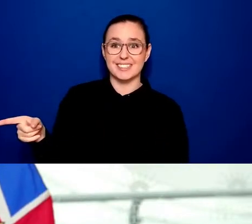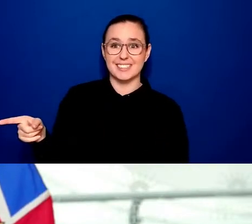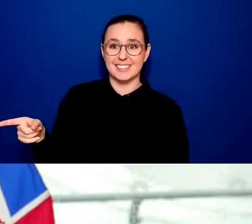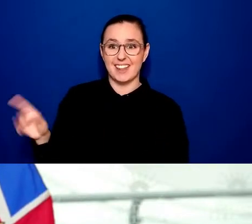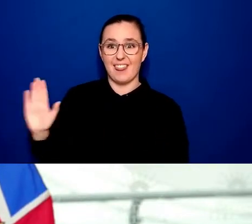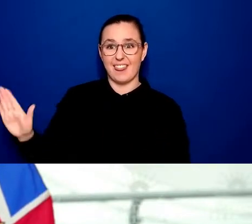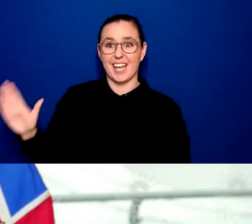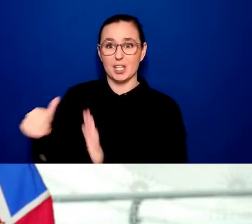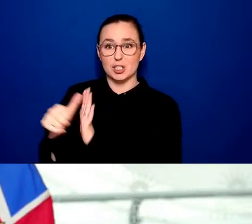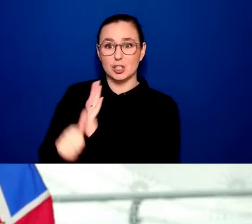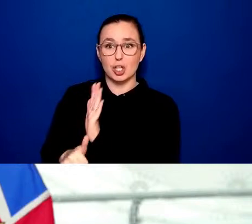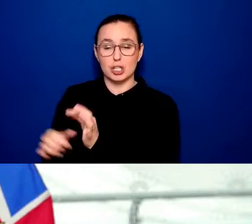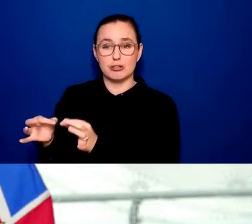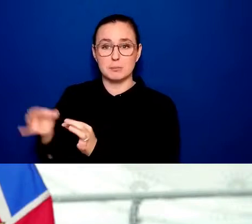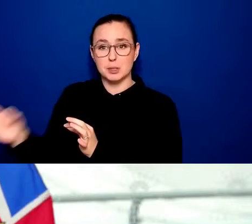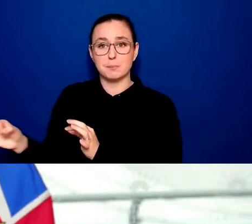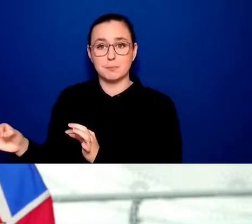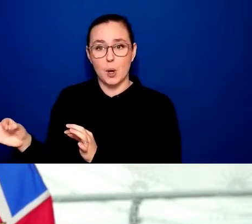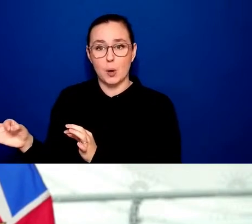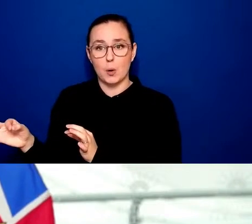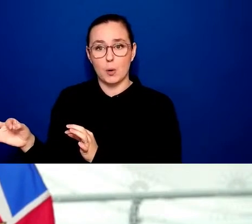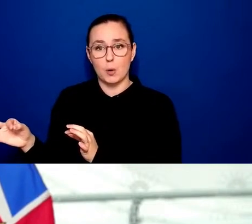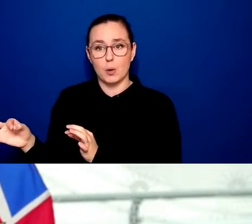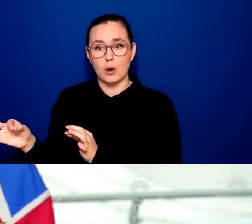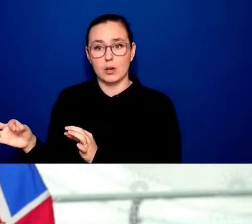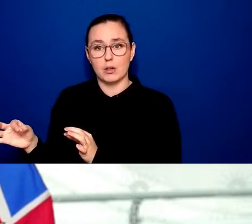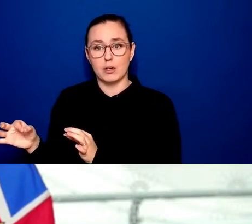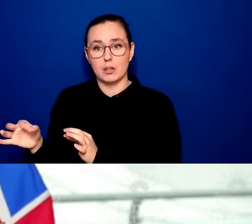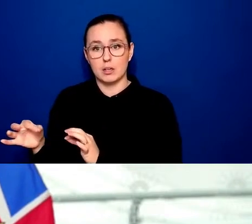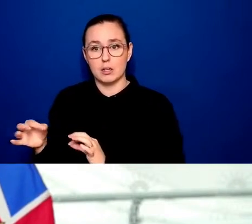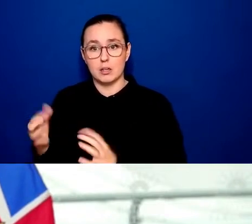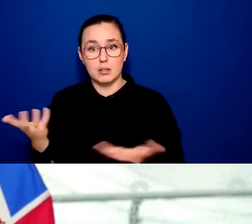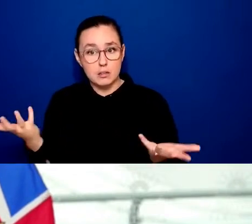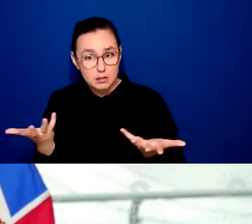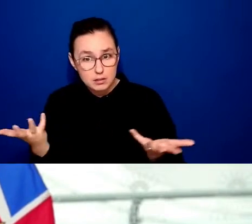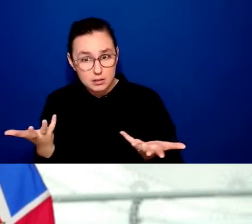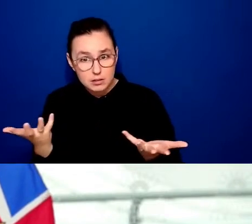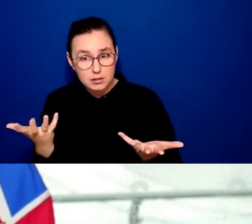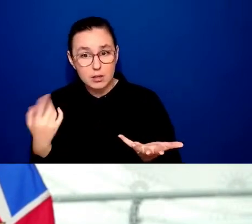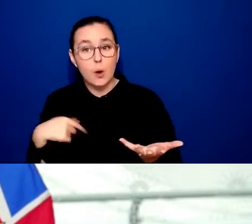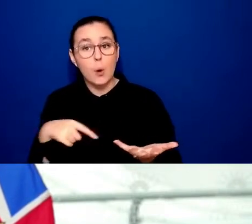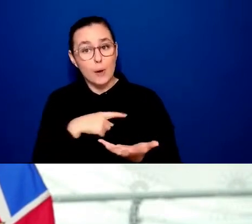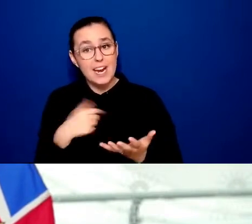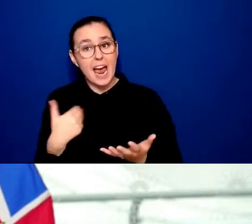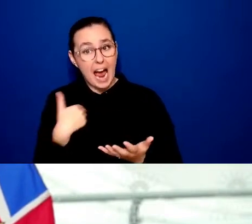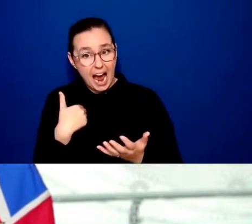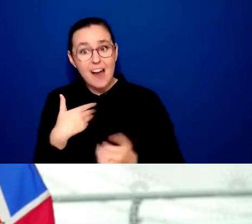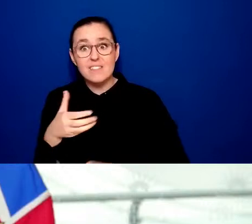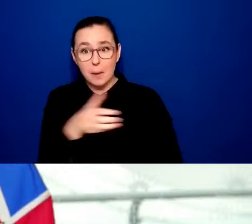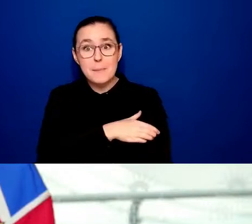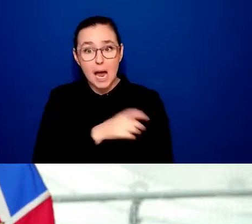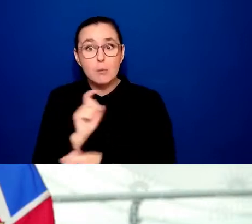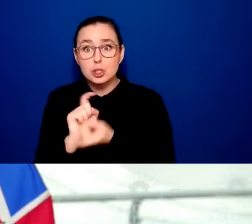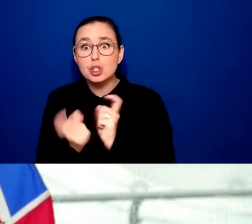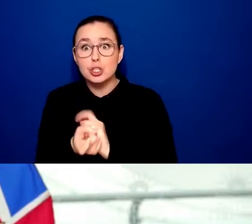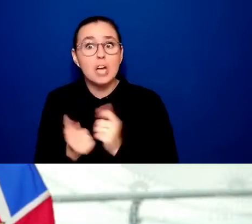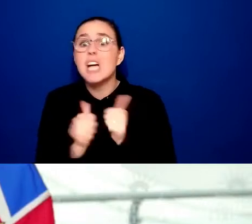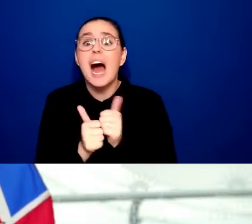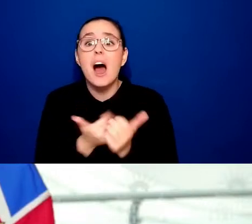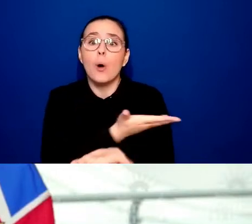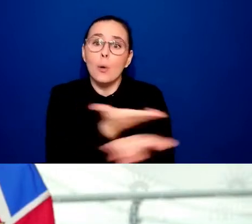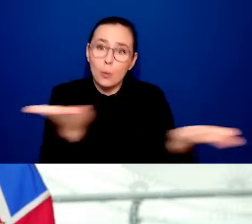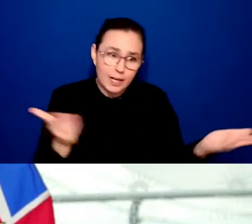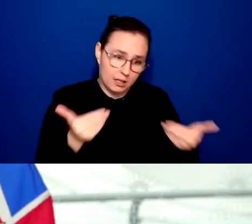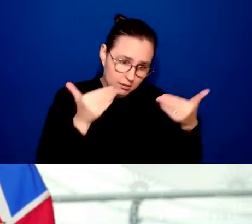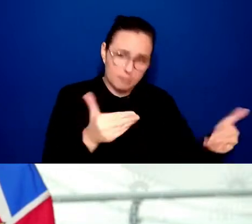delayed, that the answer for all of us, we have agency, we have power, and that is to get vaccinated. COVID-19 is a determined virus.